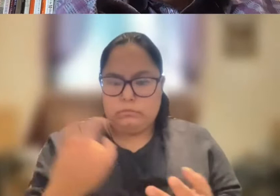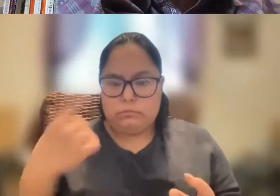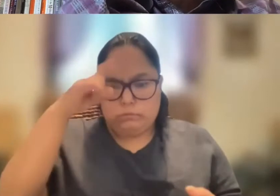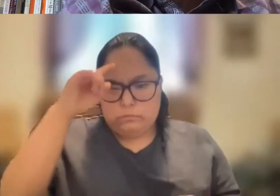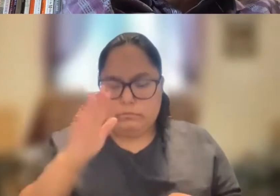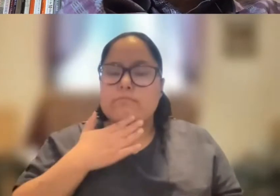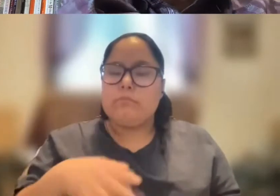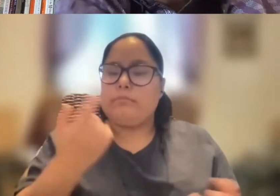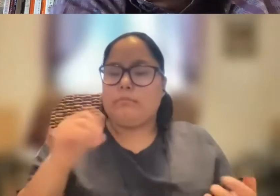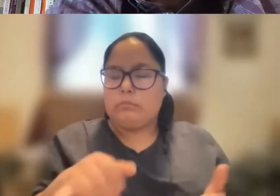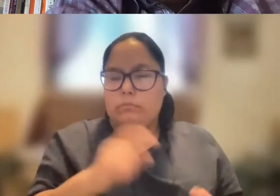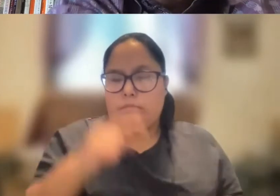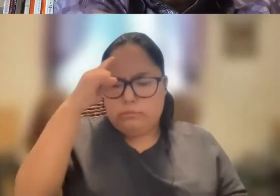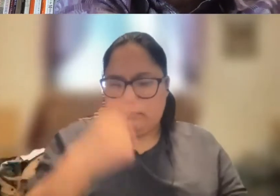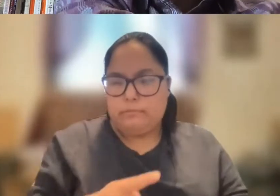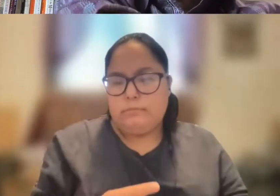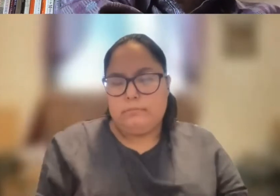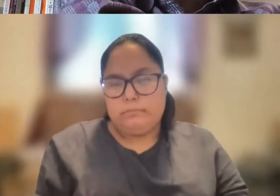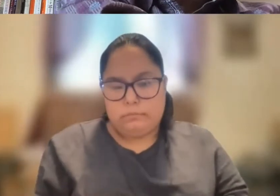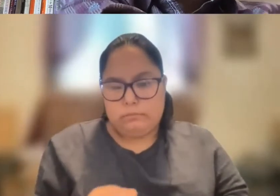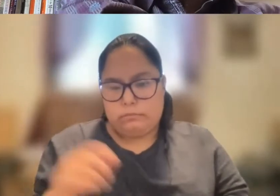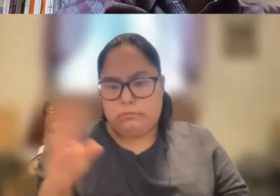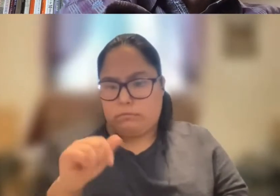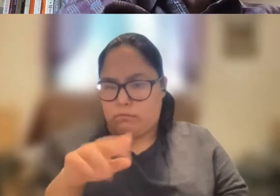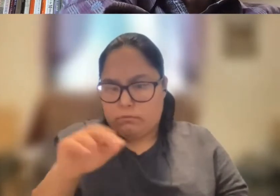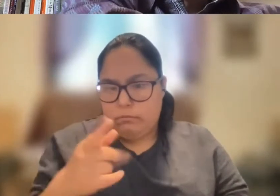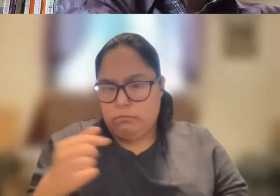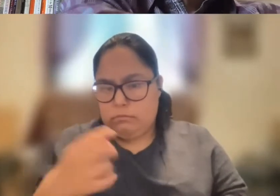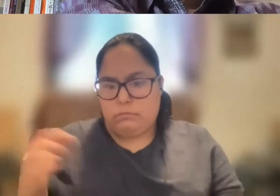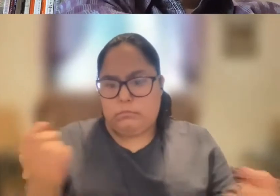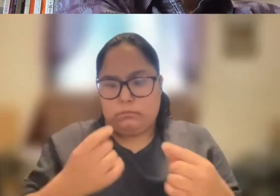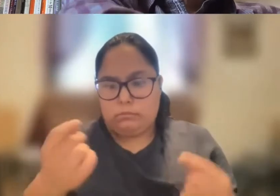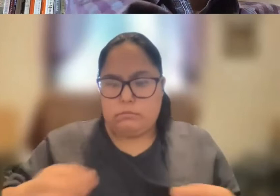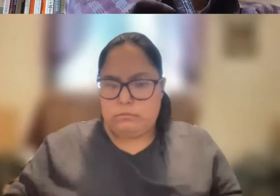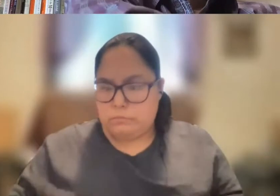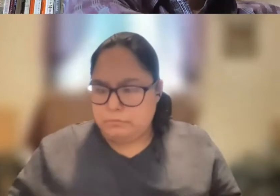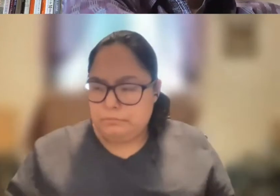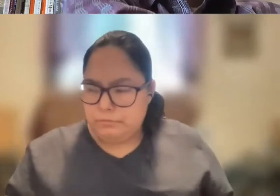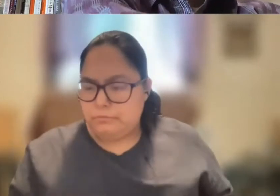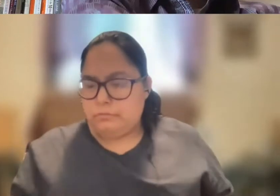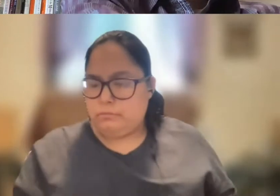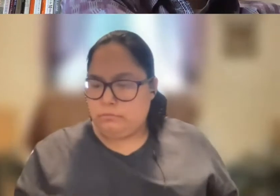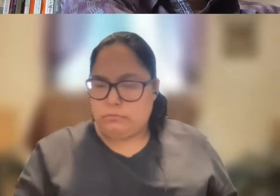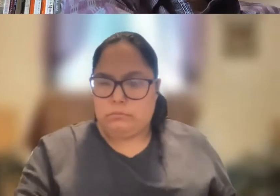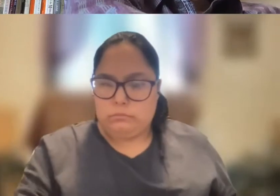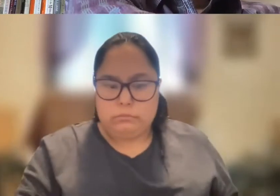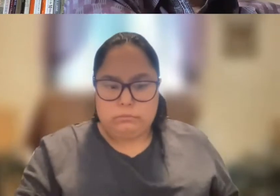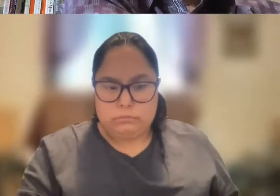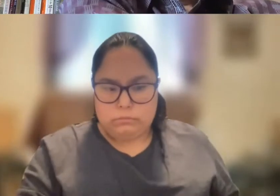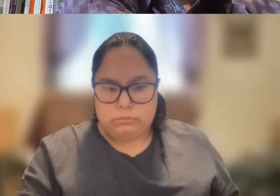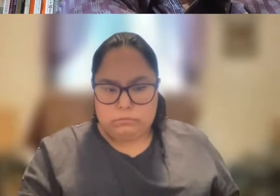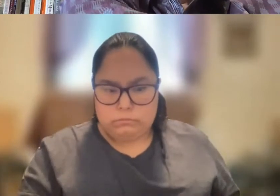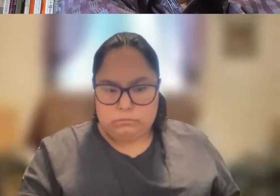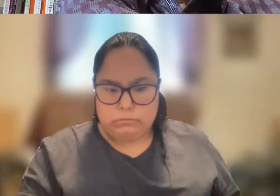as badly as this, at least to judge from the media, seems to have been done? First of all,